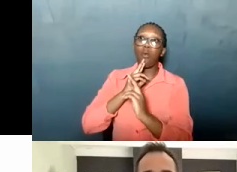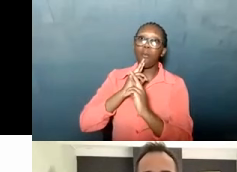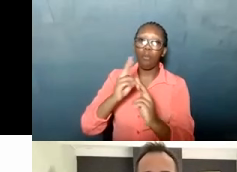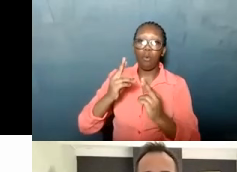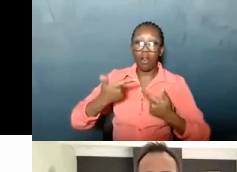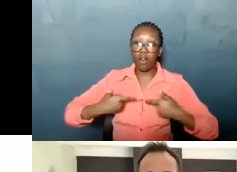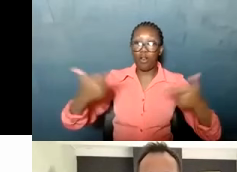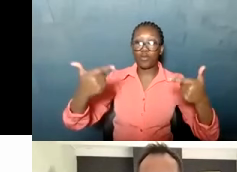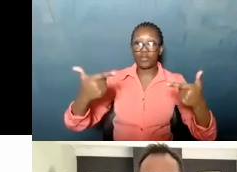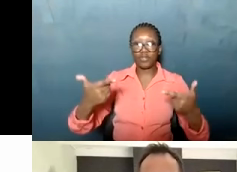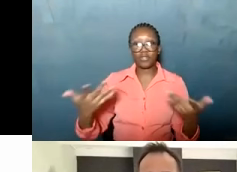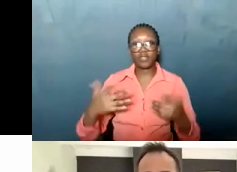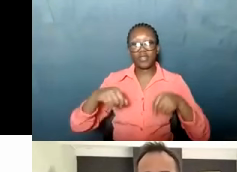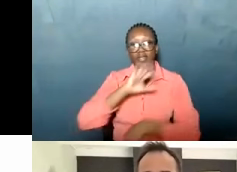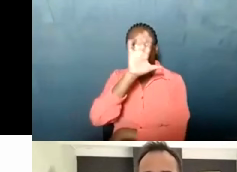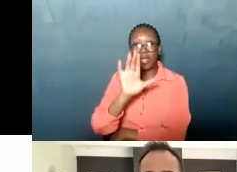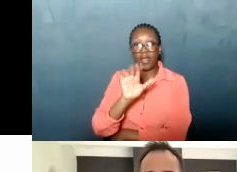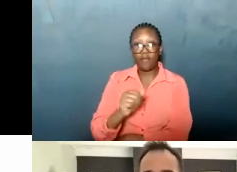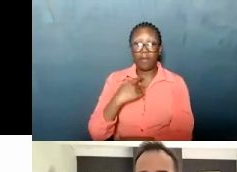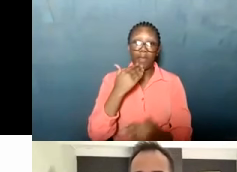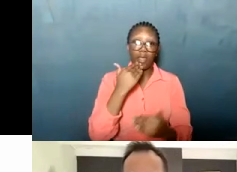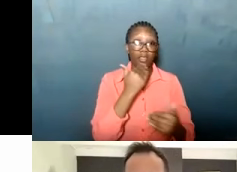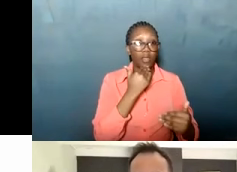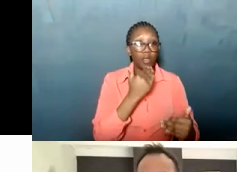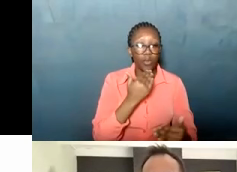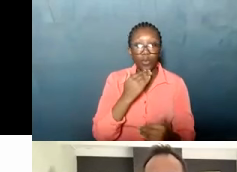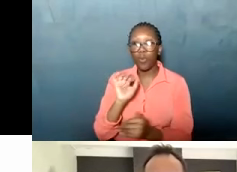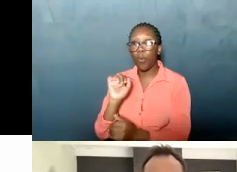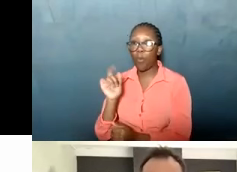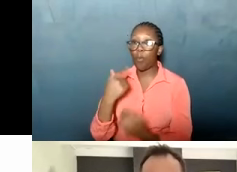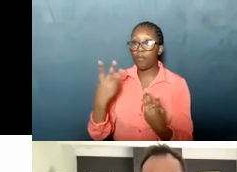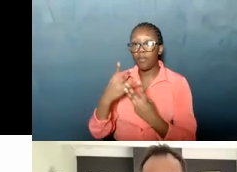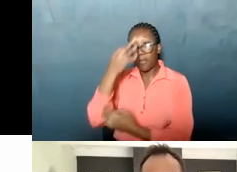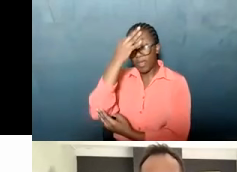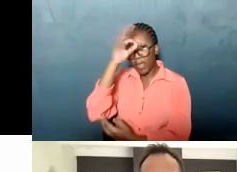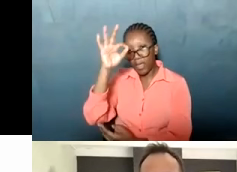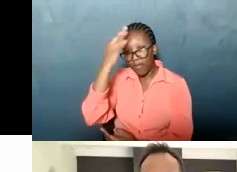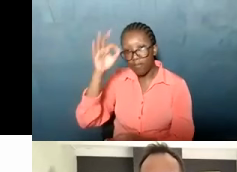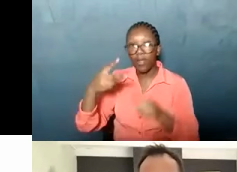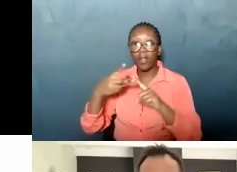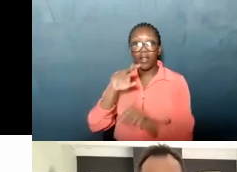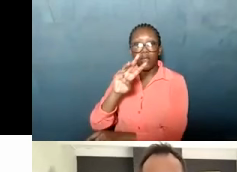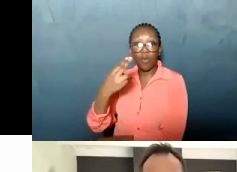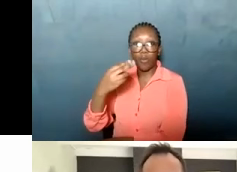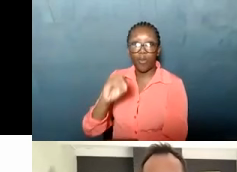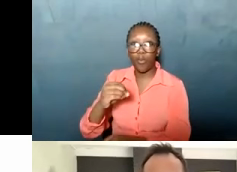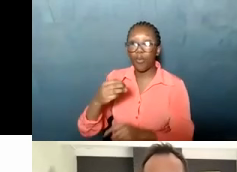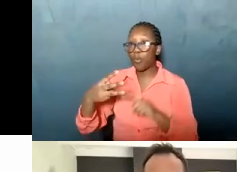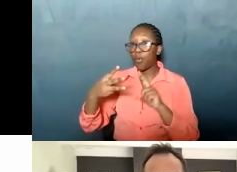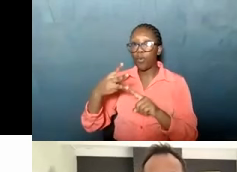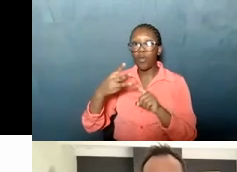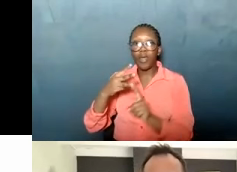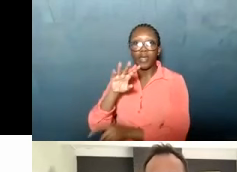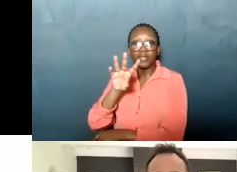Africa. Thank you to all the stakeholders from government, the World Health Organization, the South African World Hearing